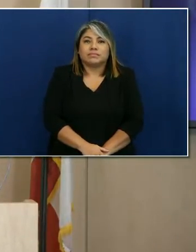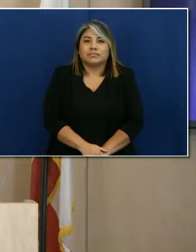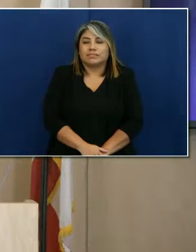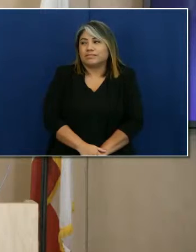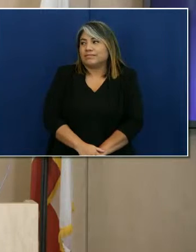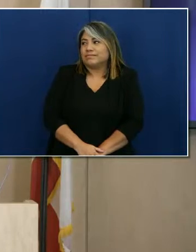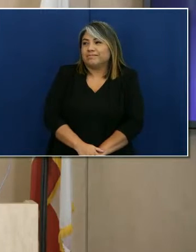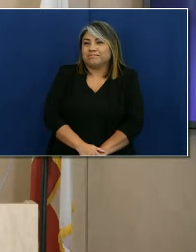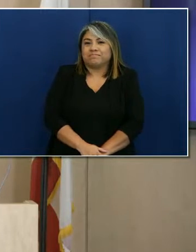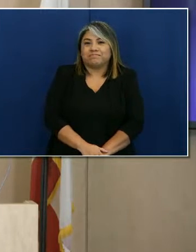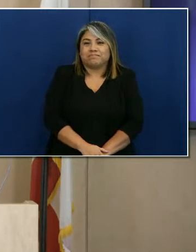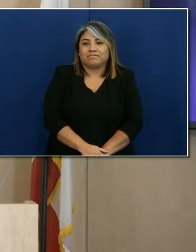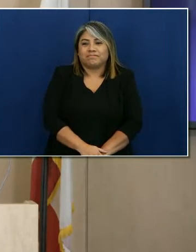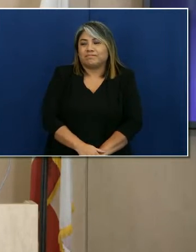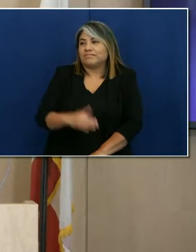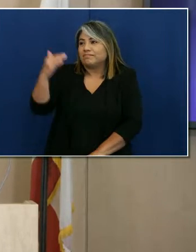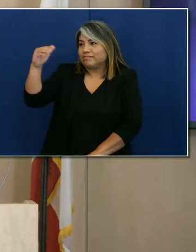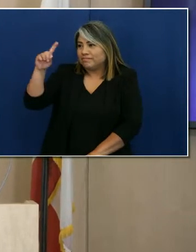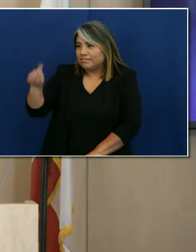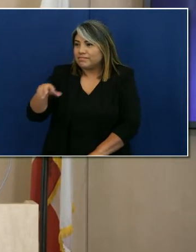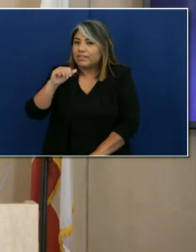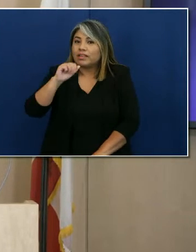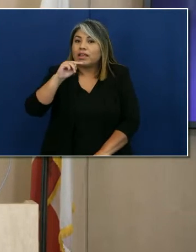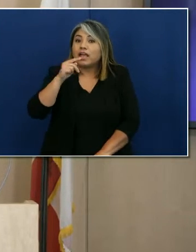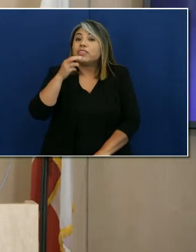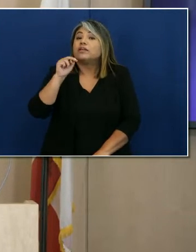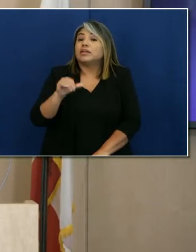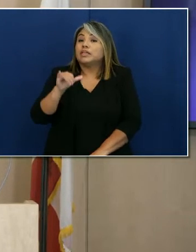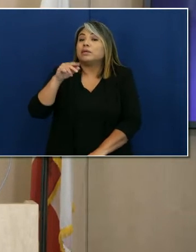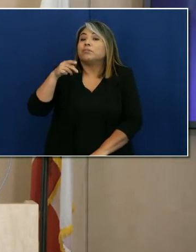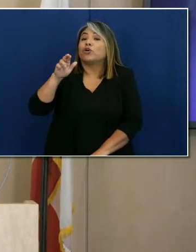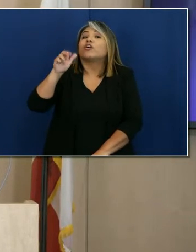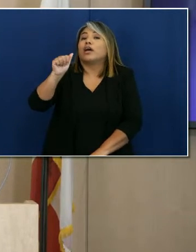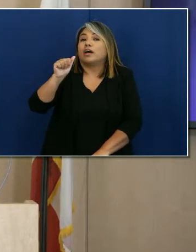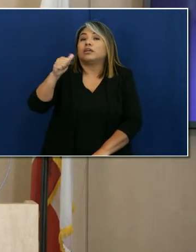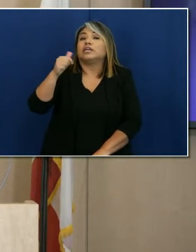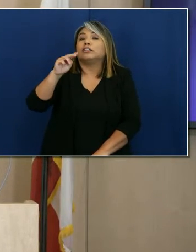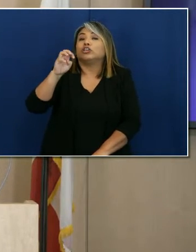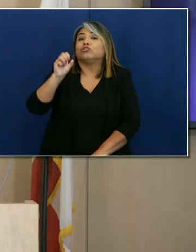Okay, next question. Anthony Pura, 10 News.